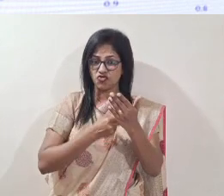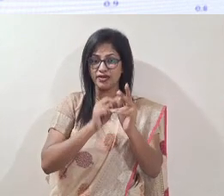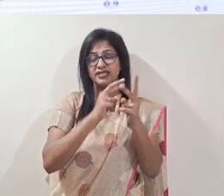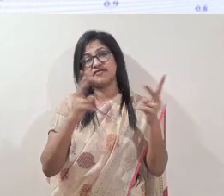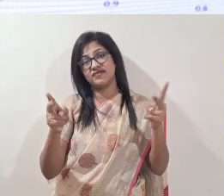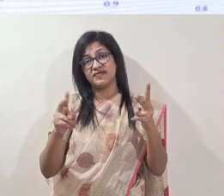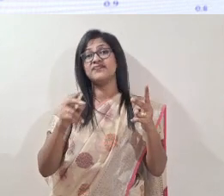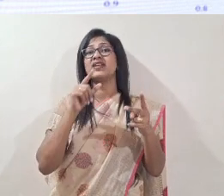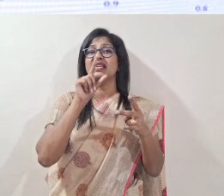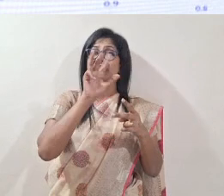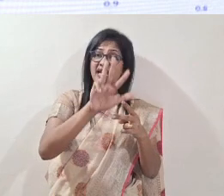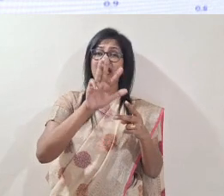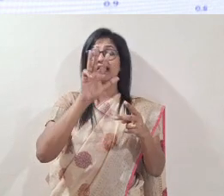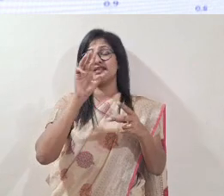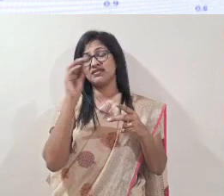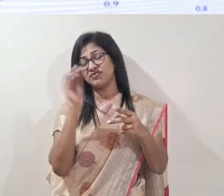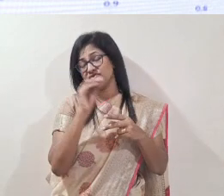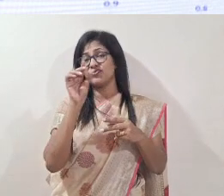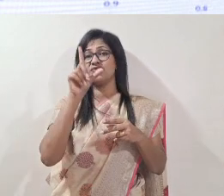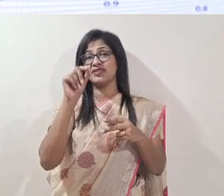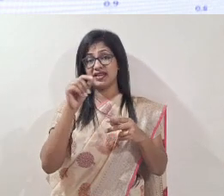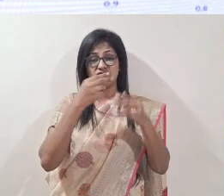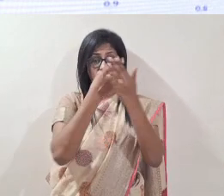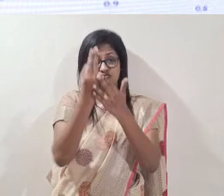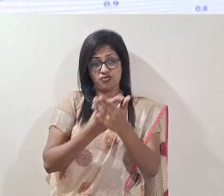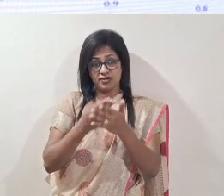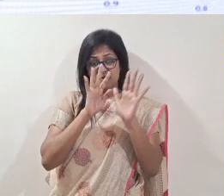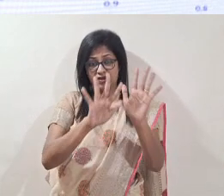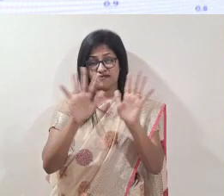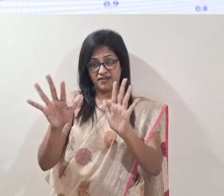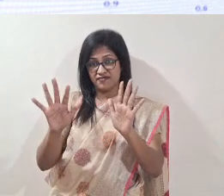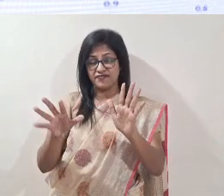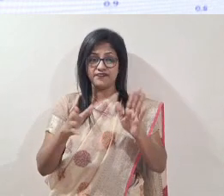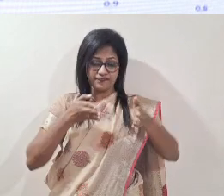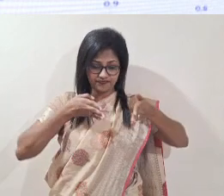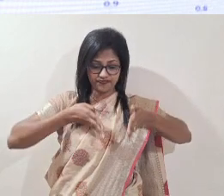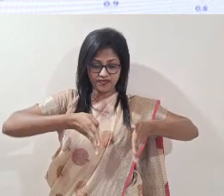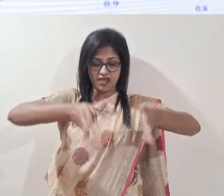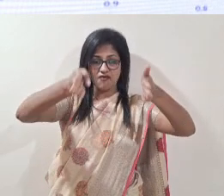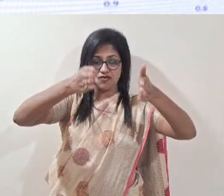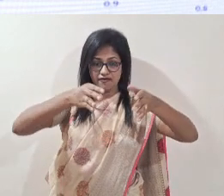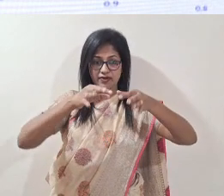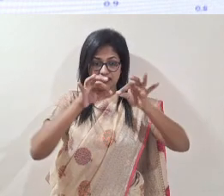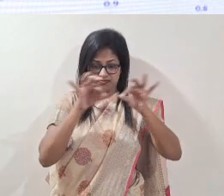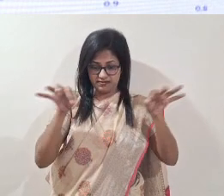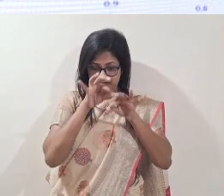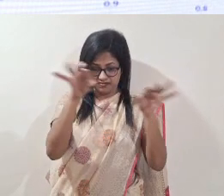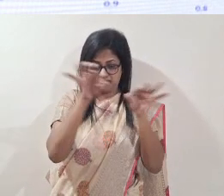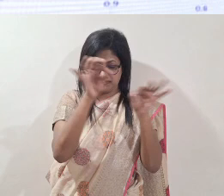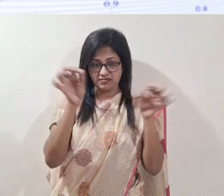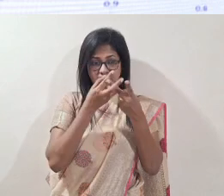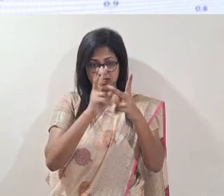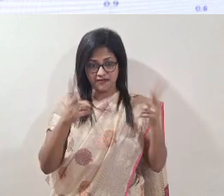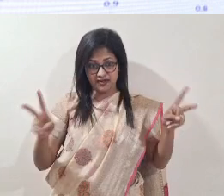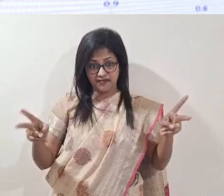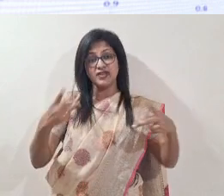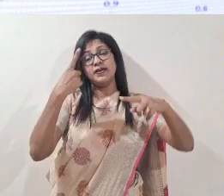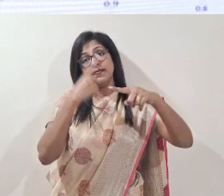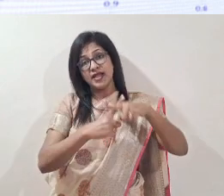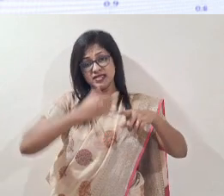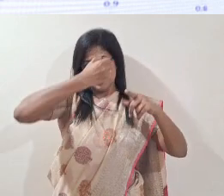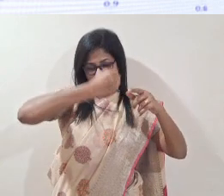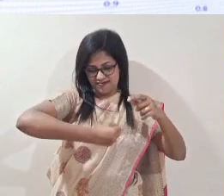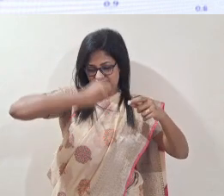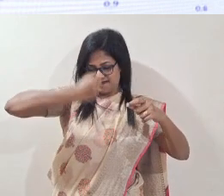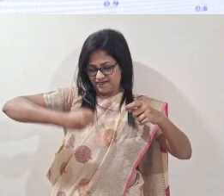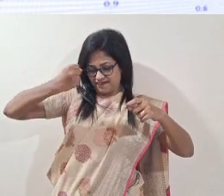total of about 9 to 10 drawings, wherein the footpath width varies, and then the positioning of the bollards